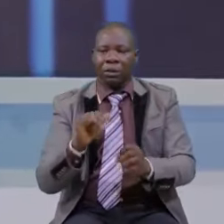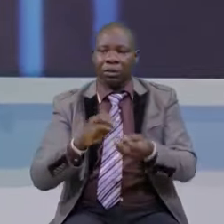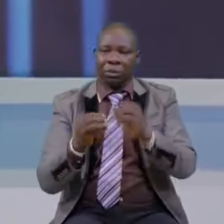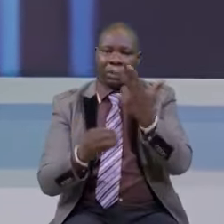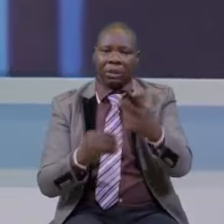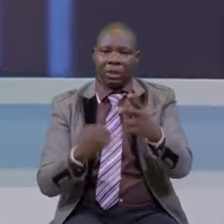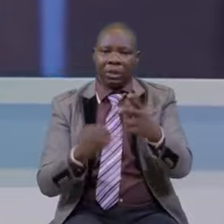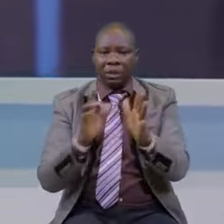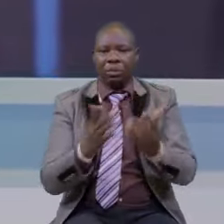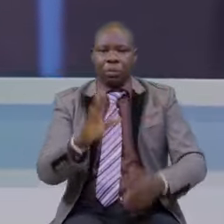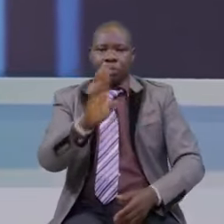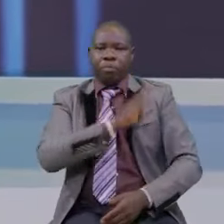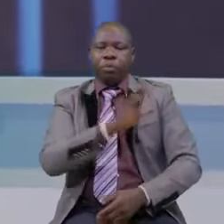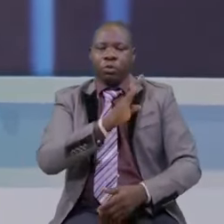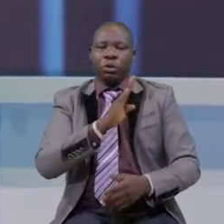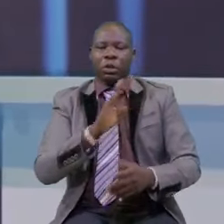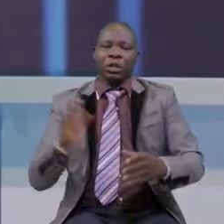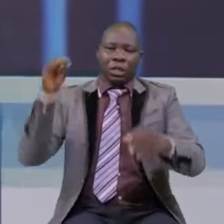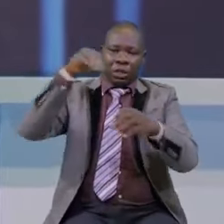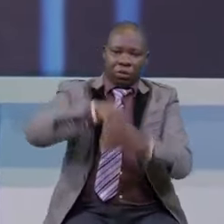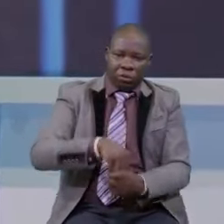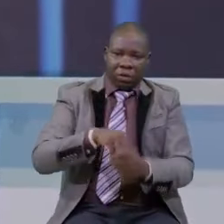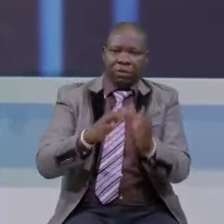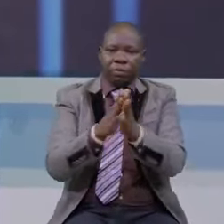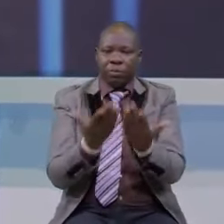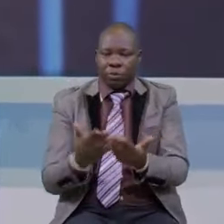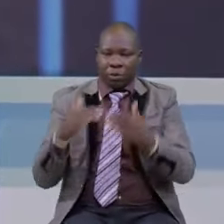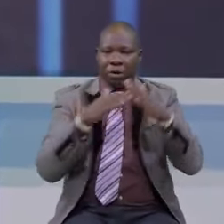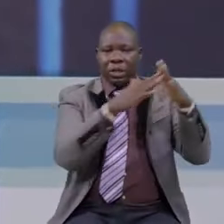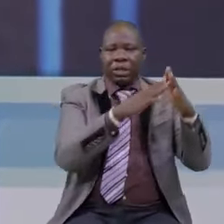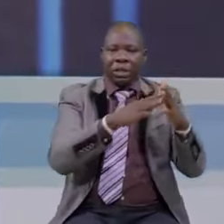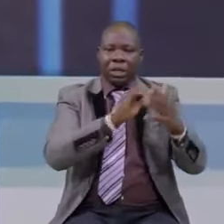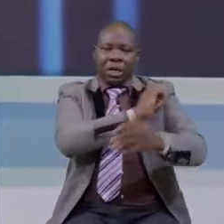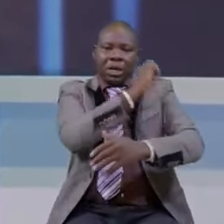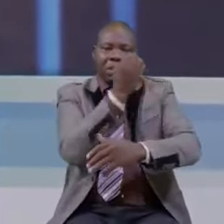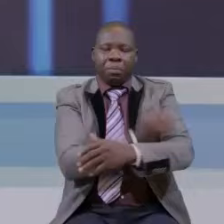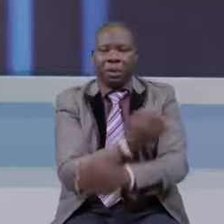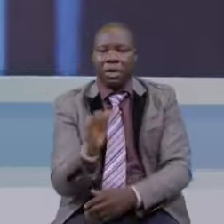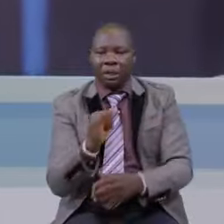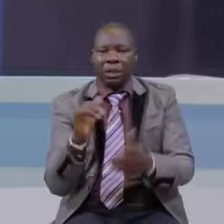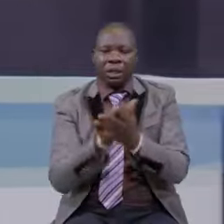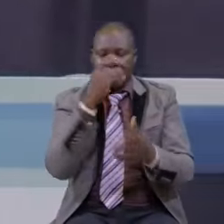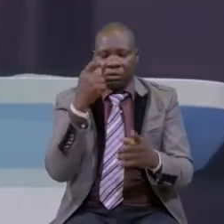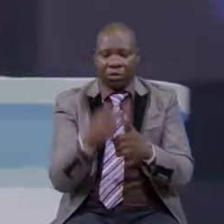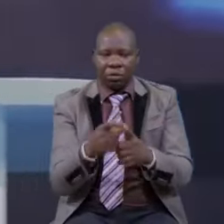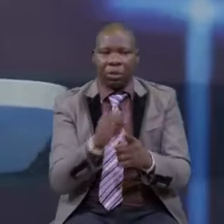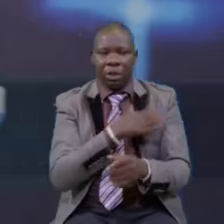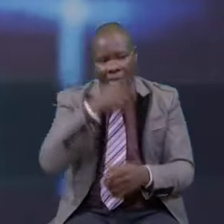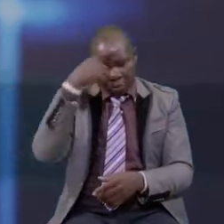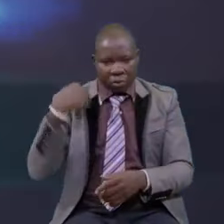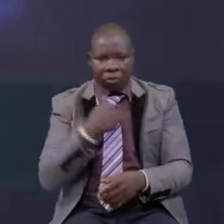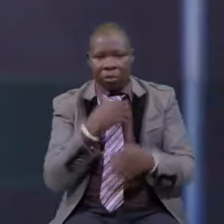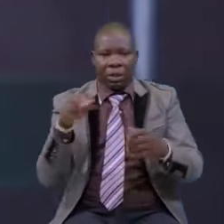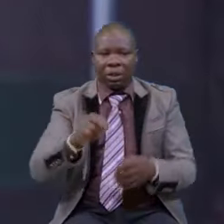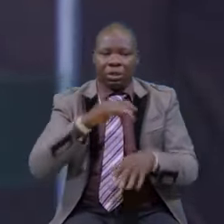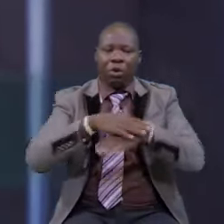inclusive book, leading, empowering. That's the word. And because we need all this in our